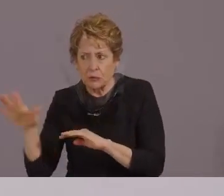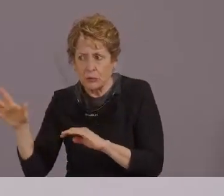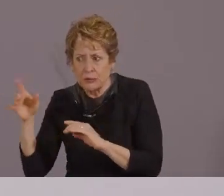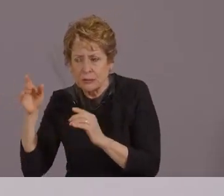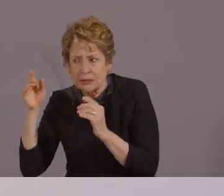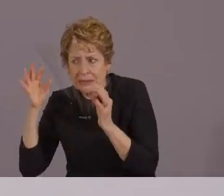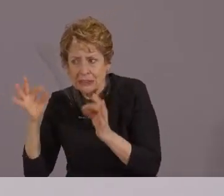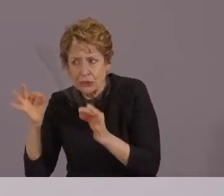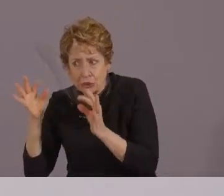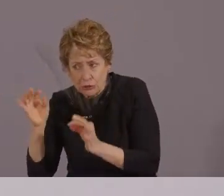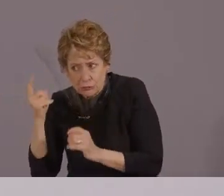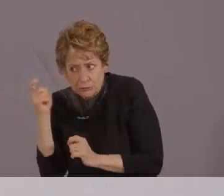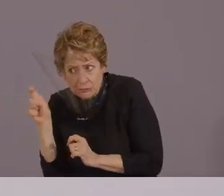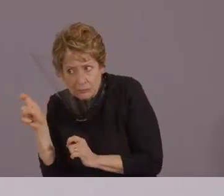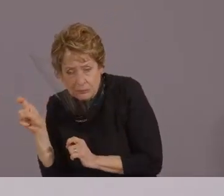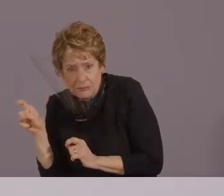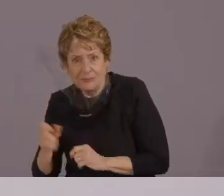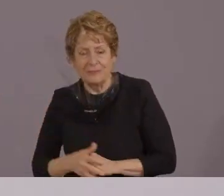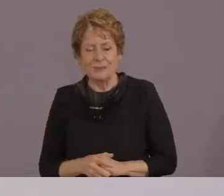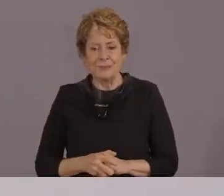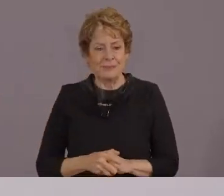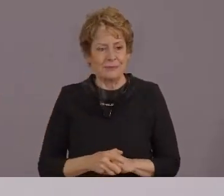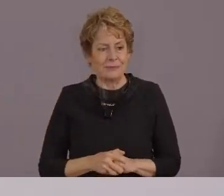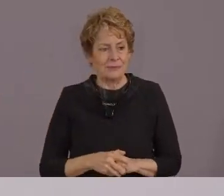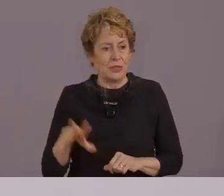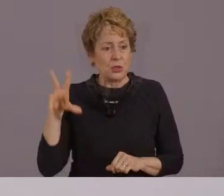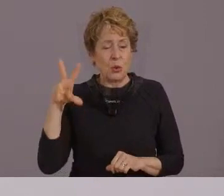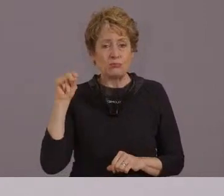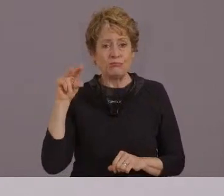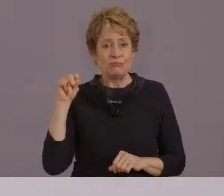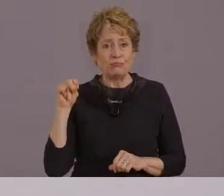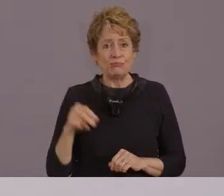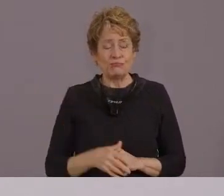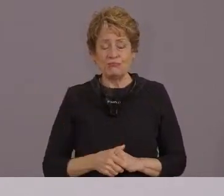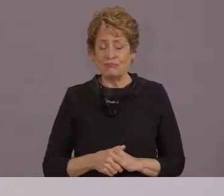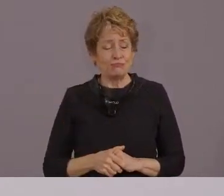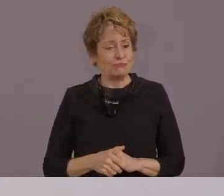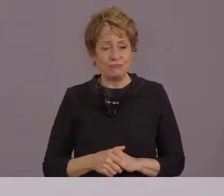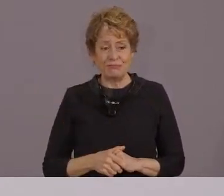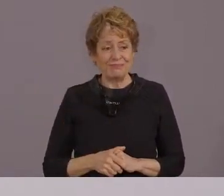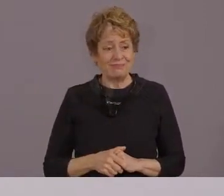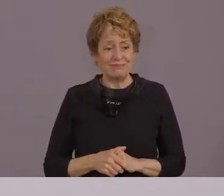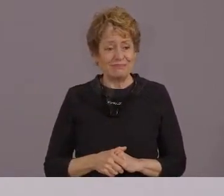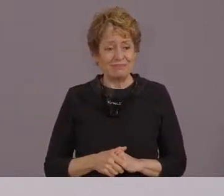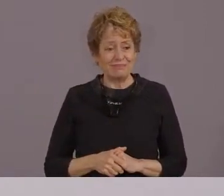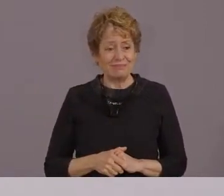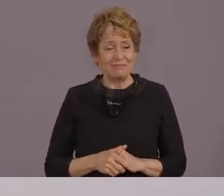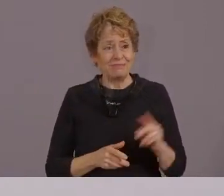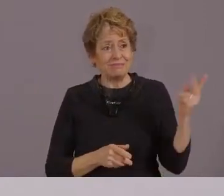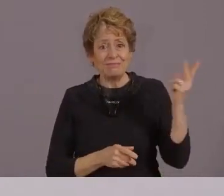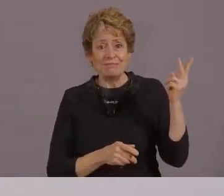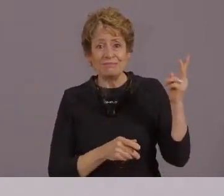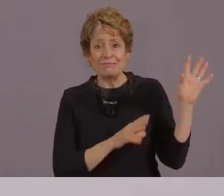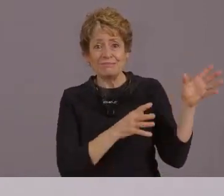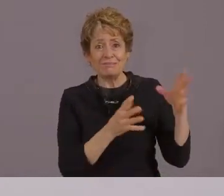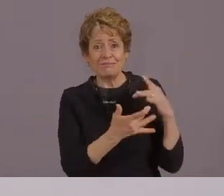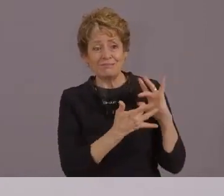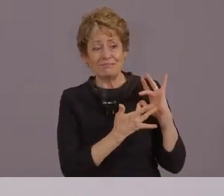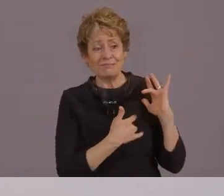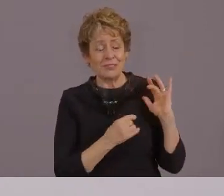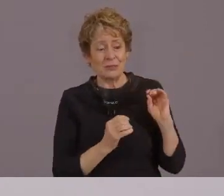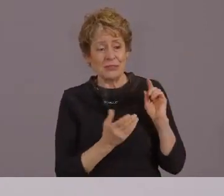House. I didn't specifically hear from congressional delegation either. So that didn't play a role. It was more